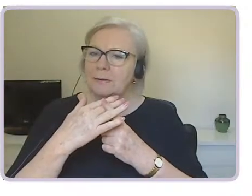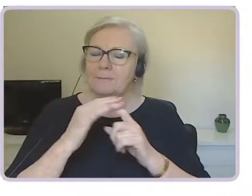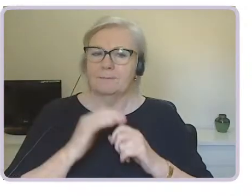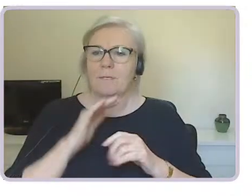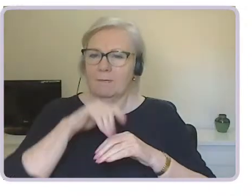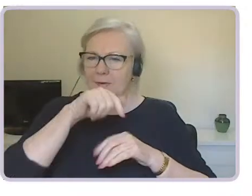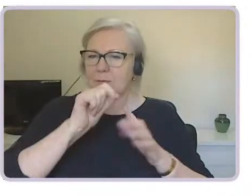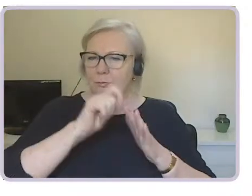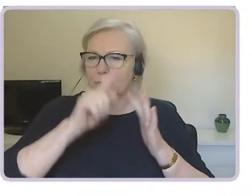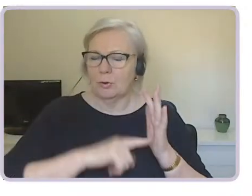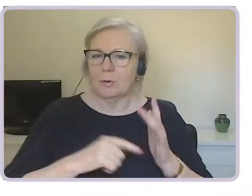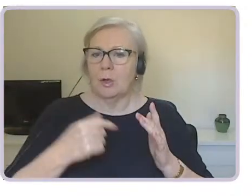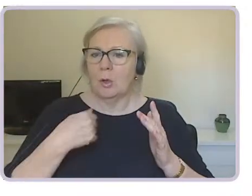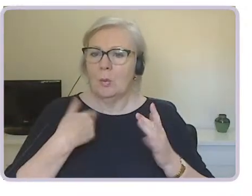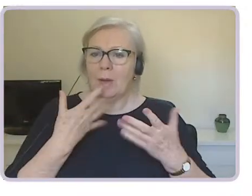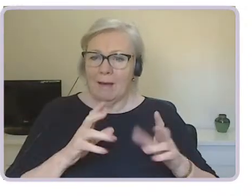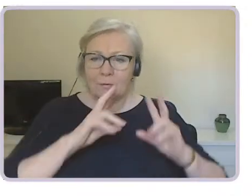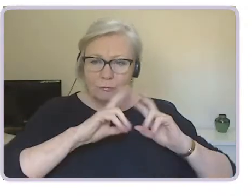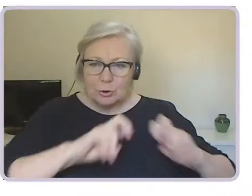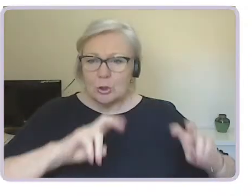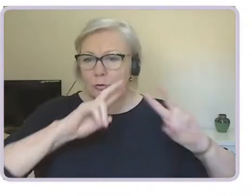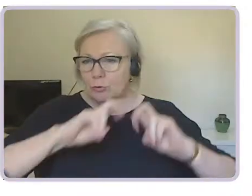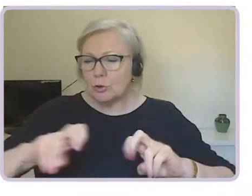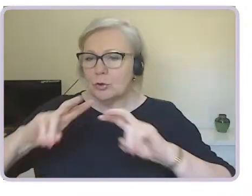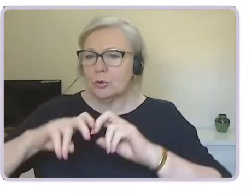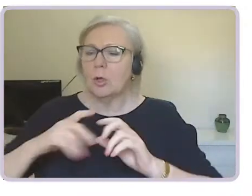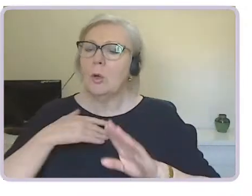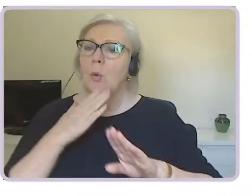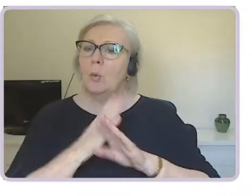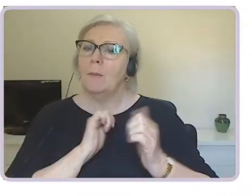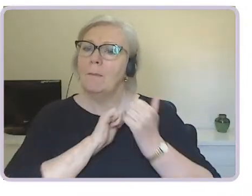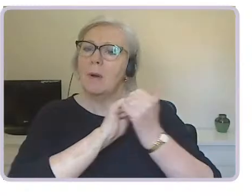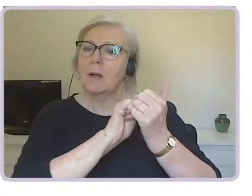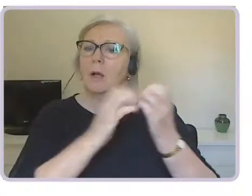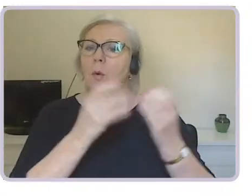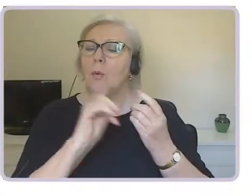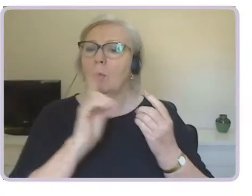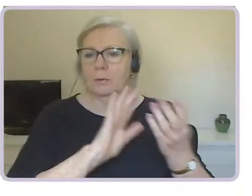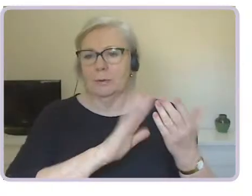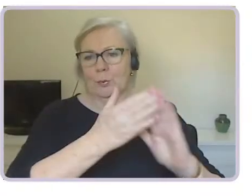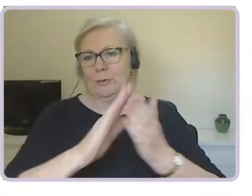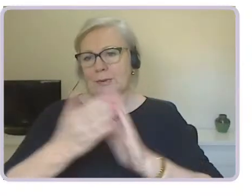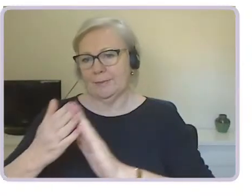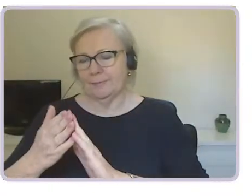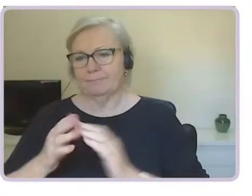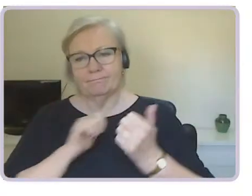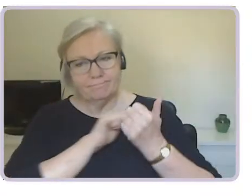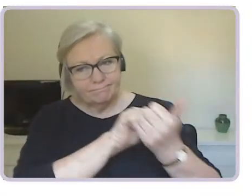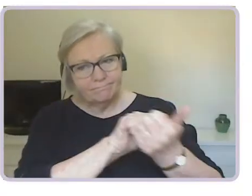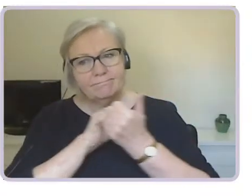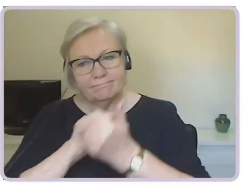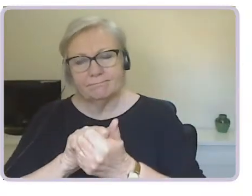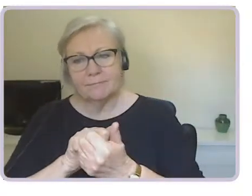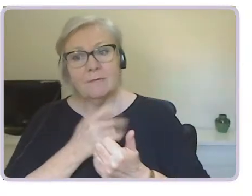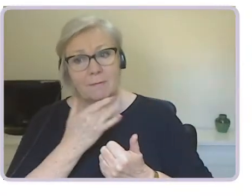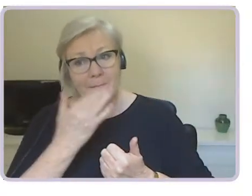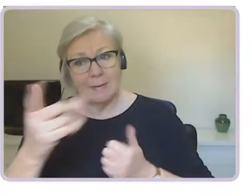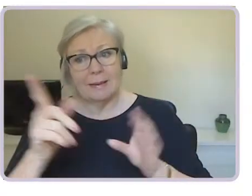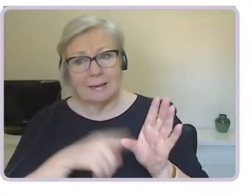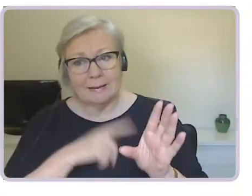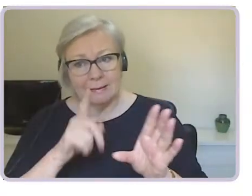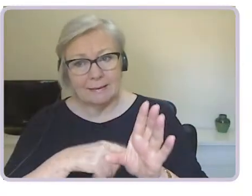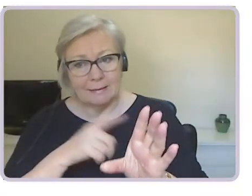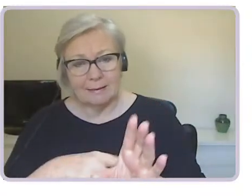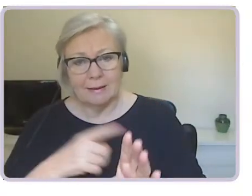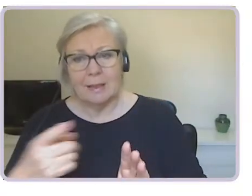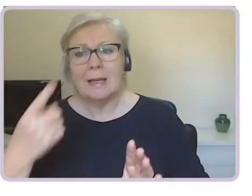been conducting research in partnership with communities for a number of years now. And on the slide, you'll see a timeline